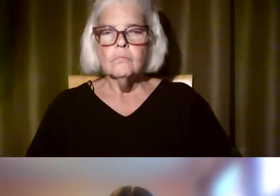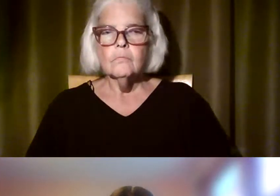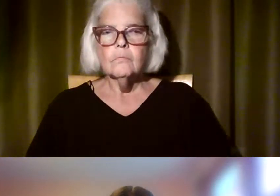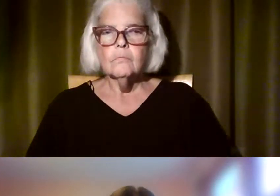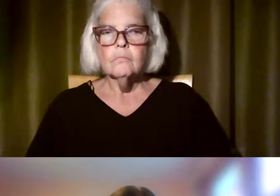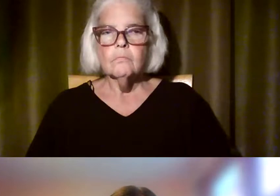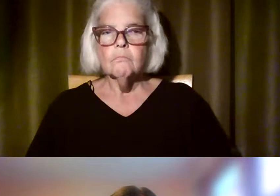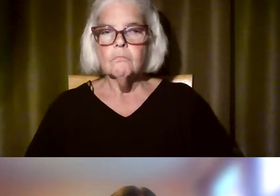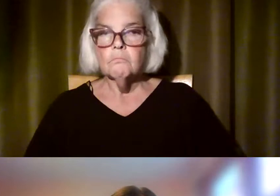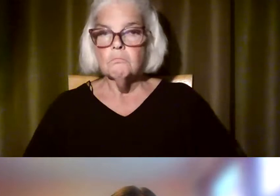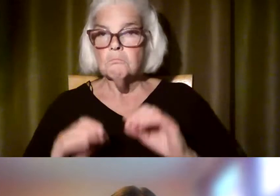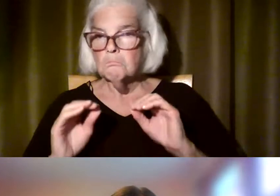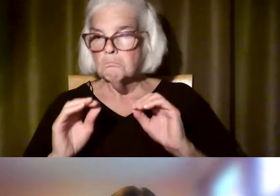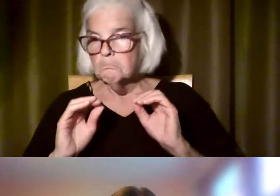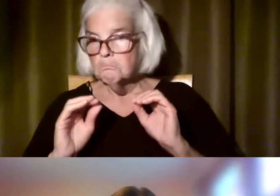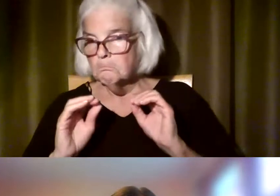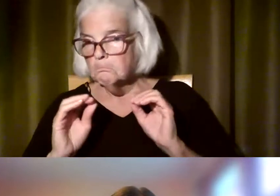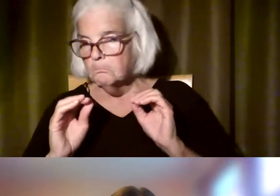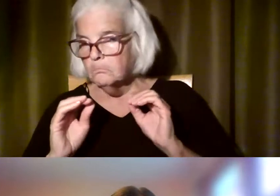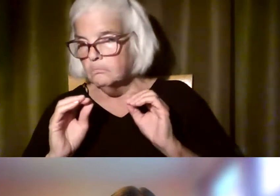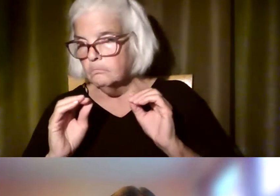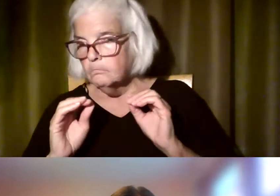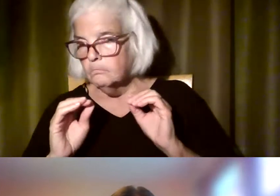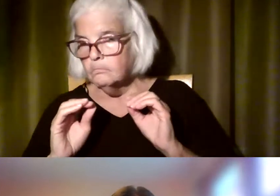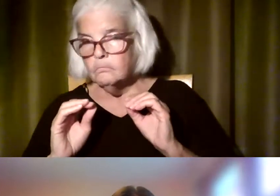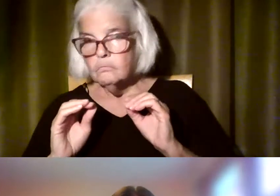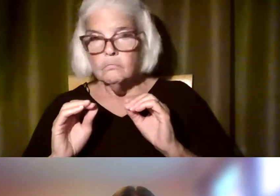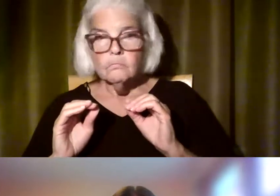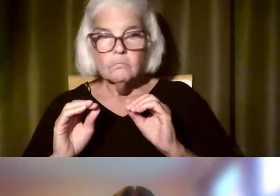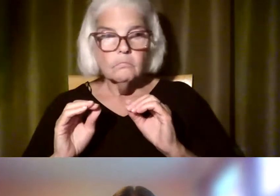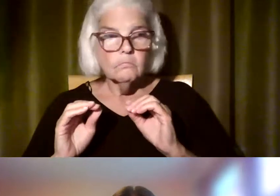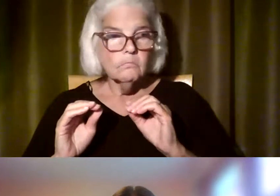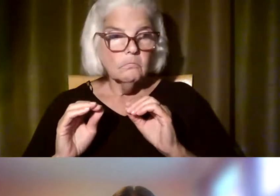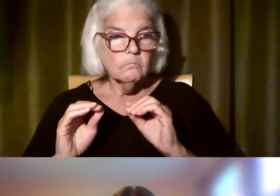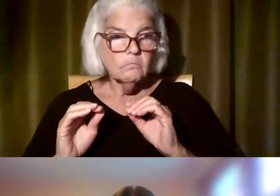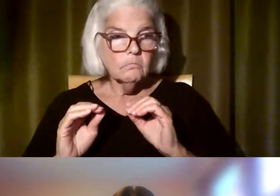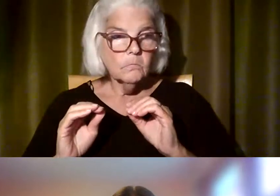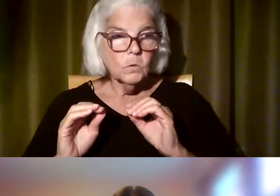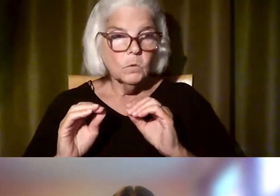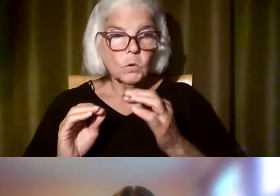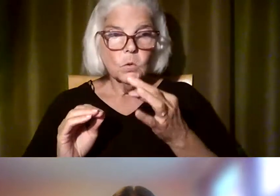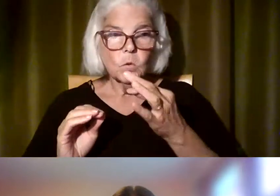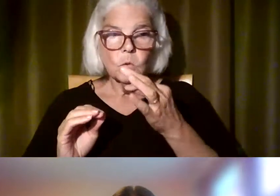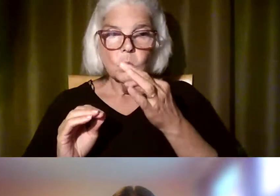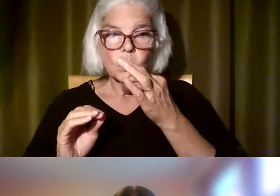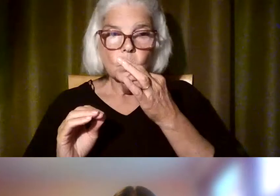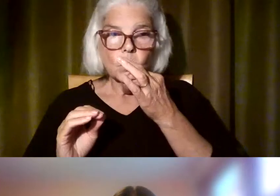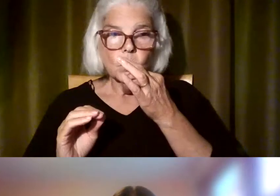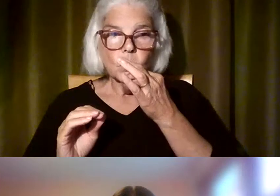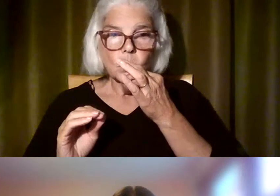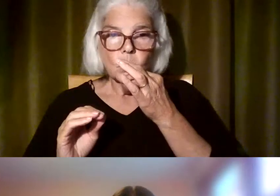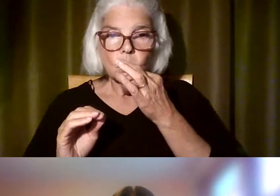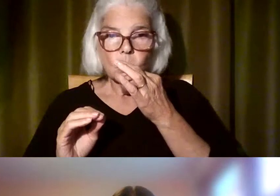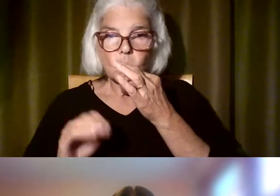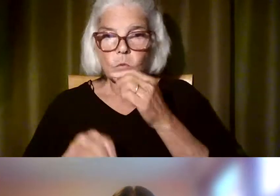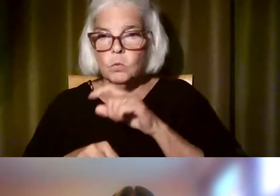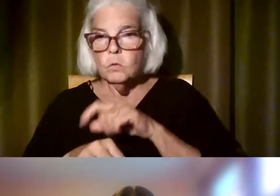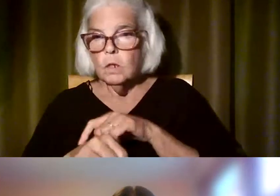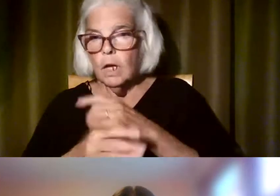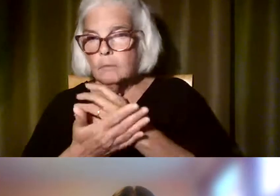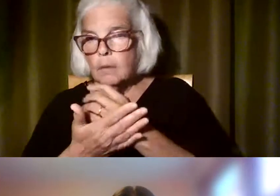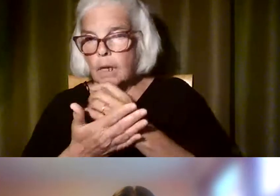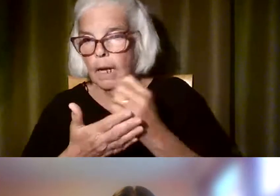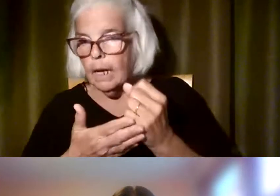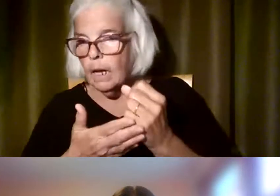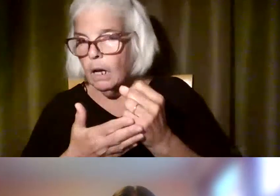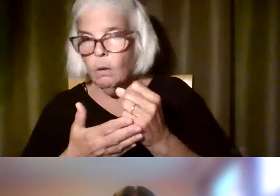Not seeing anyone. I know we're close to the end of time. If you had any final takeaway messages,